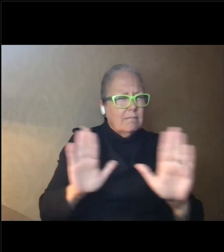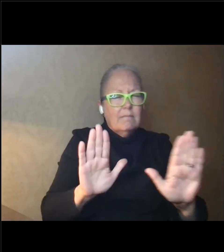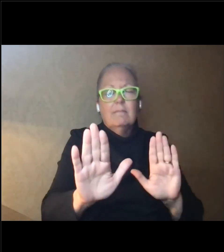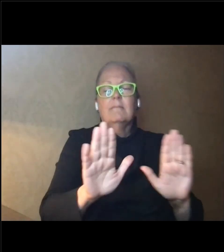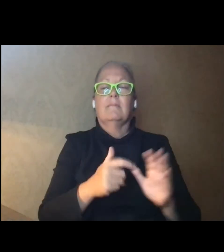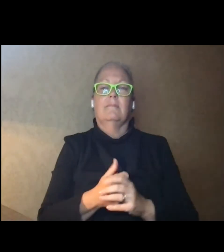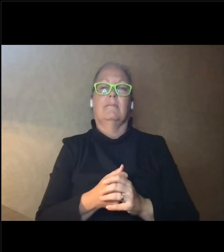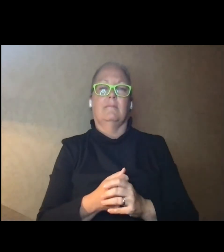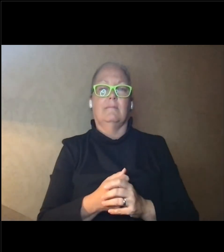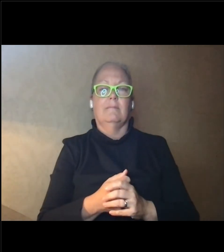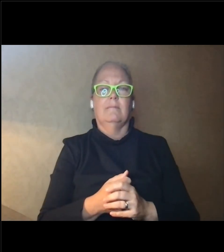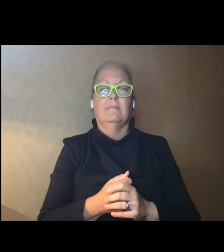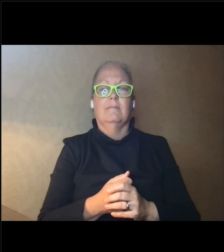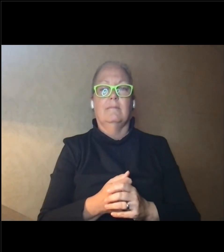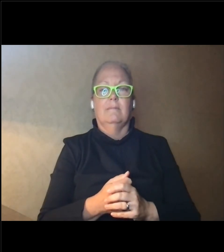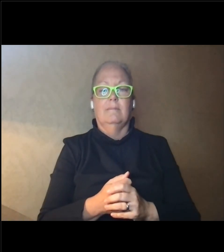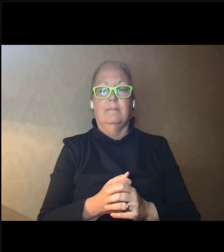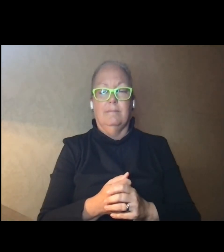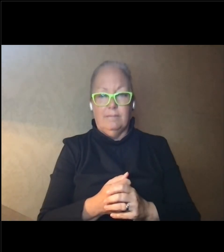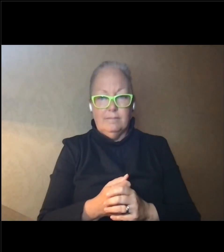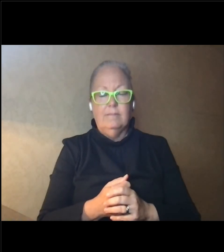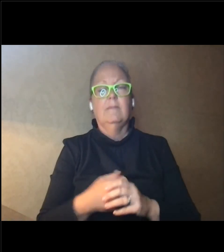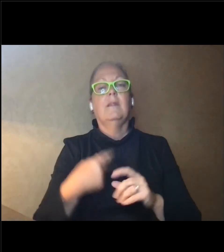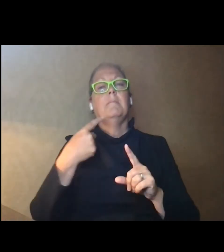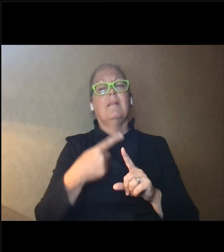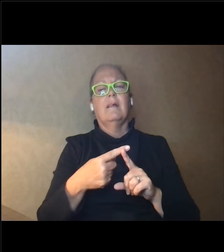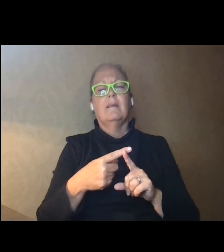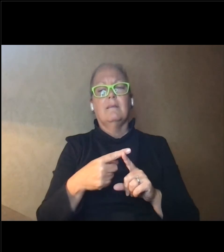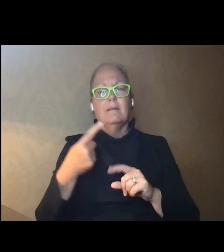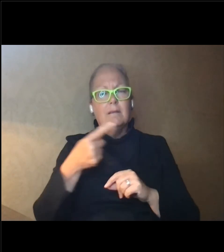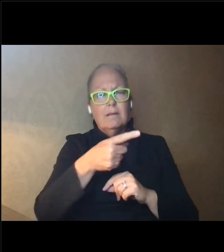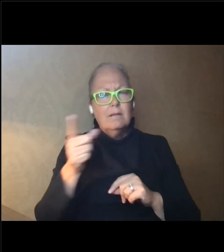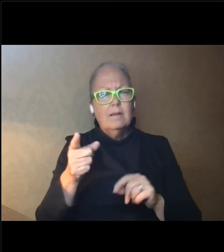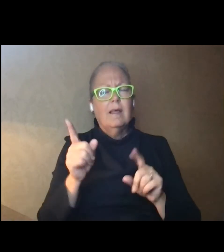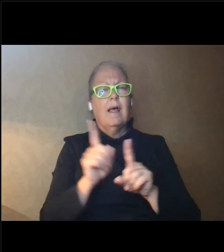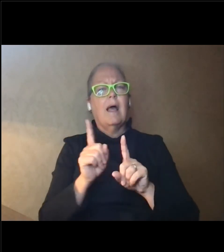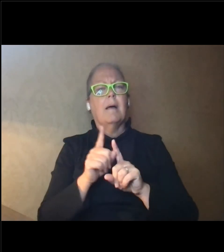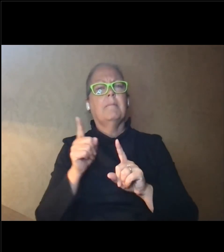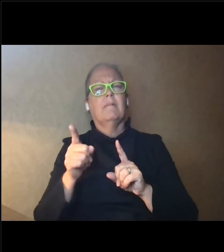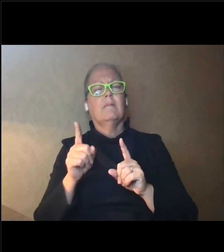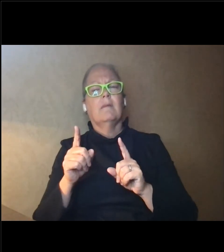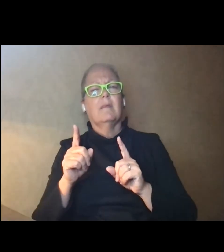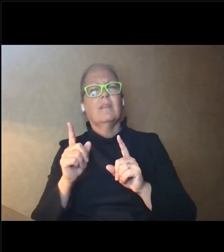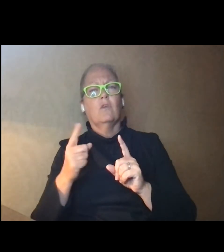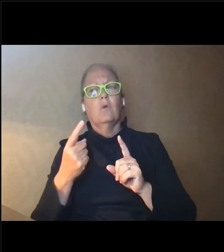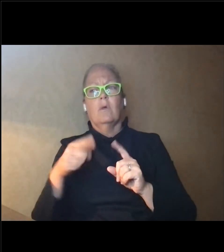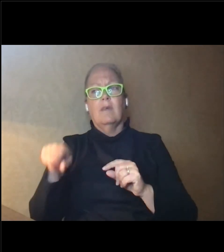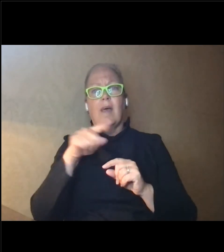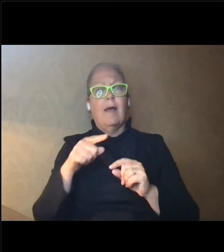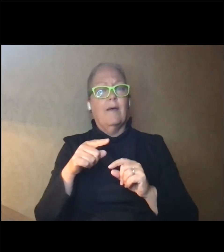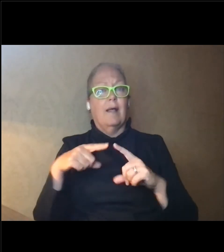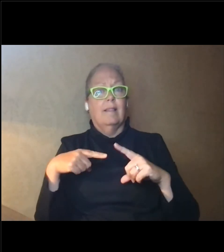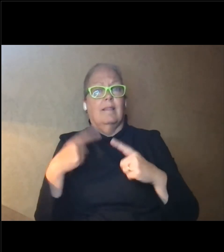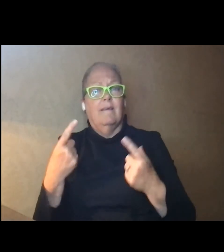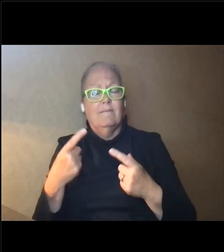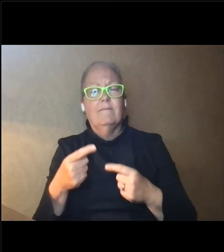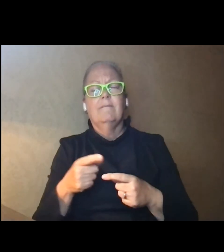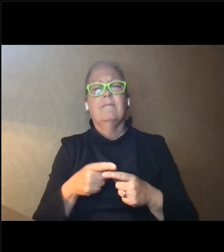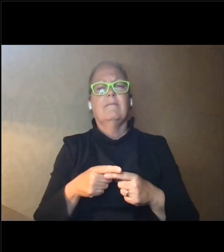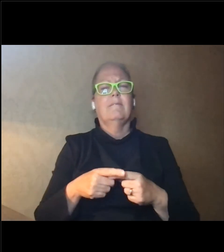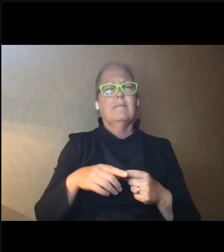specific focus also on survivors of landmines and IODs, since the number of casualties